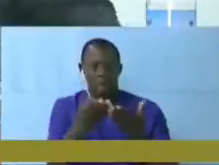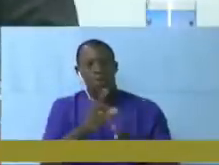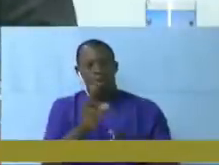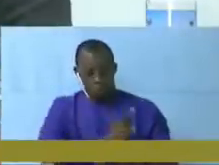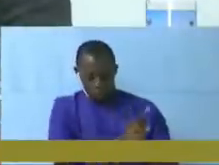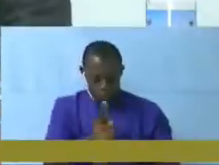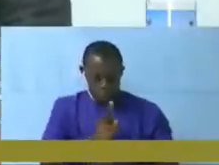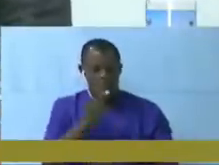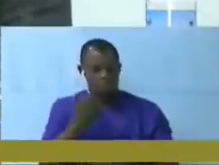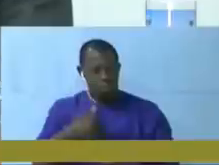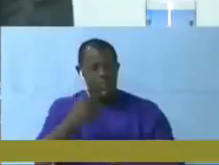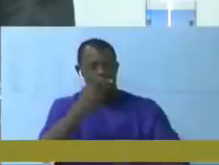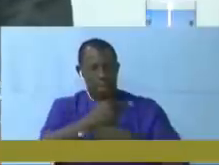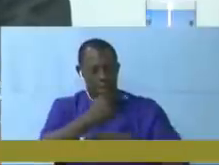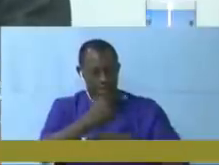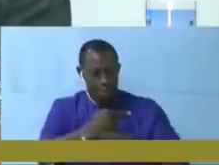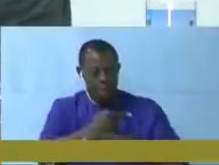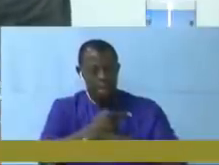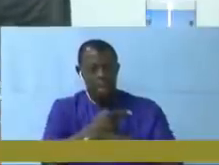the people of the Gambia